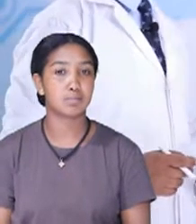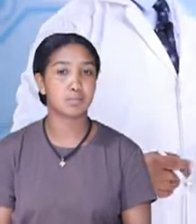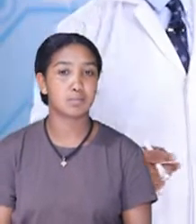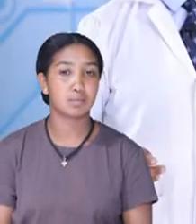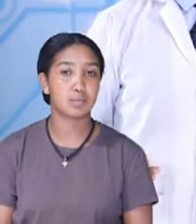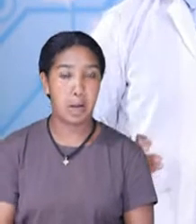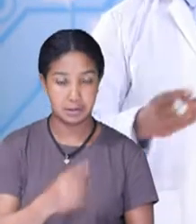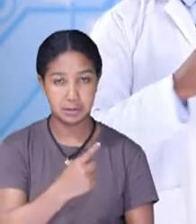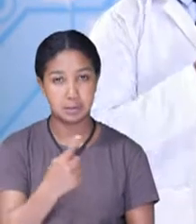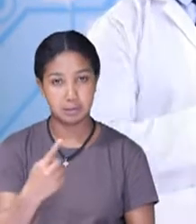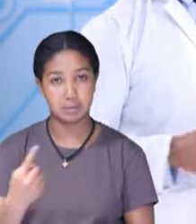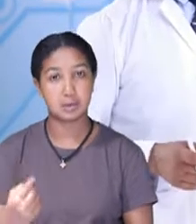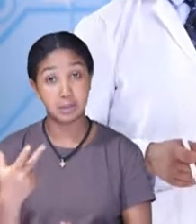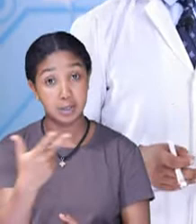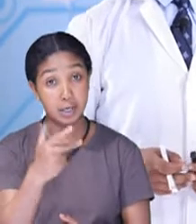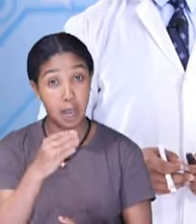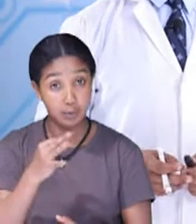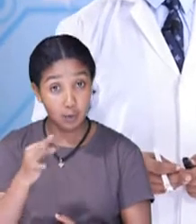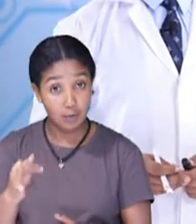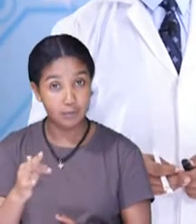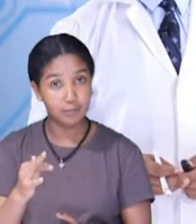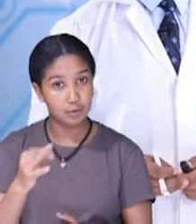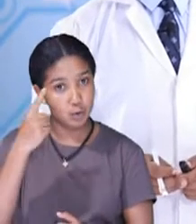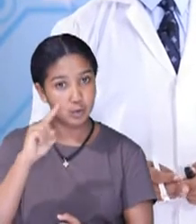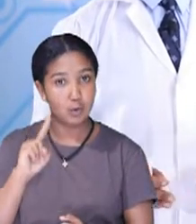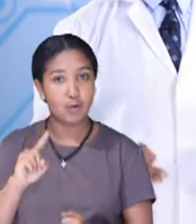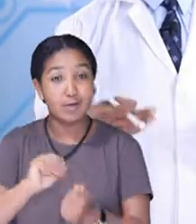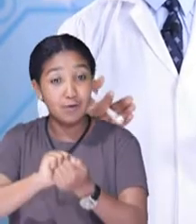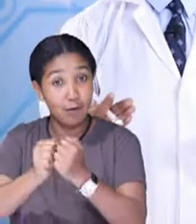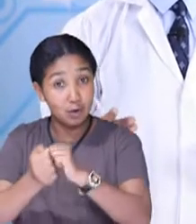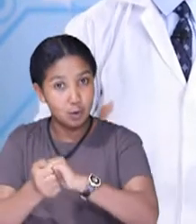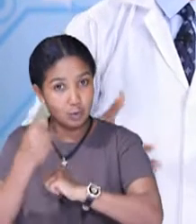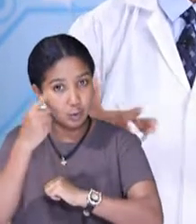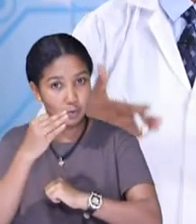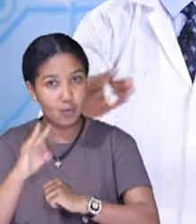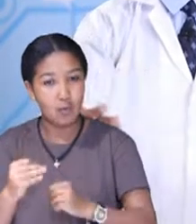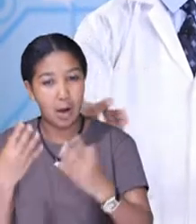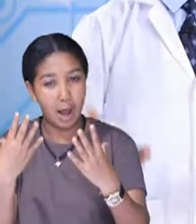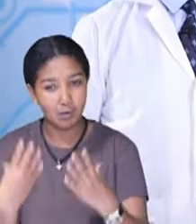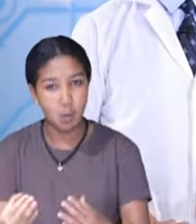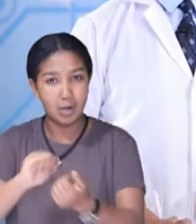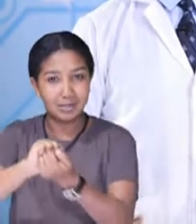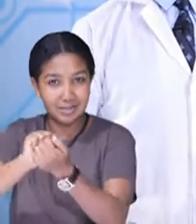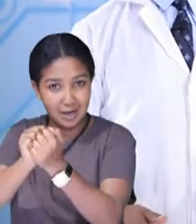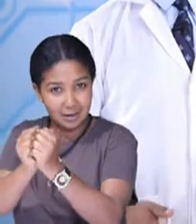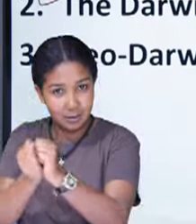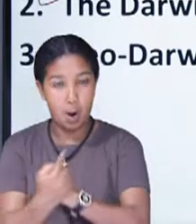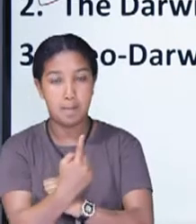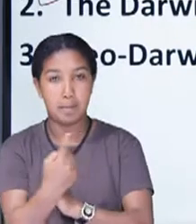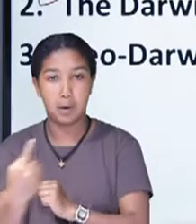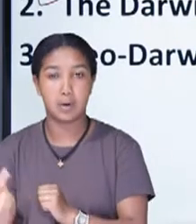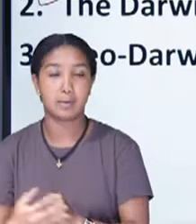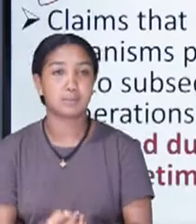Let's see these 3 types of theories of evolution or theories of gradual change one by